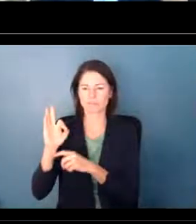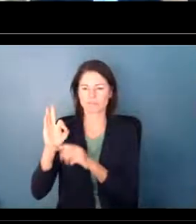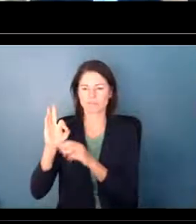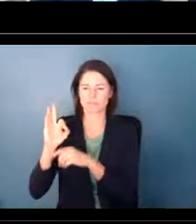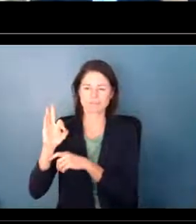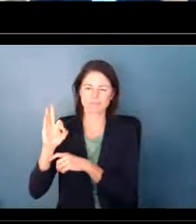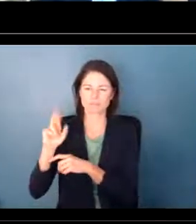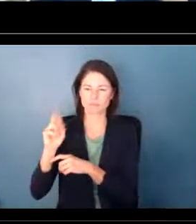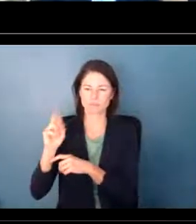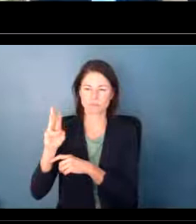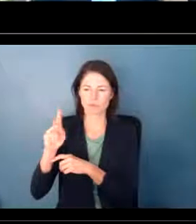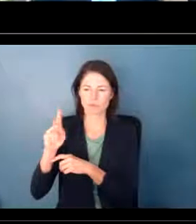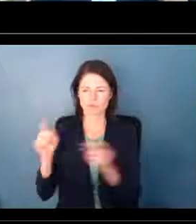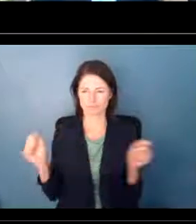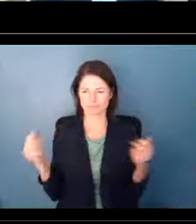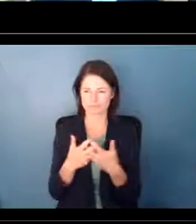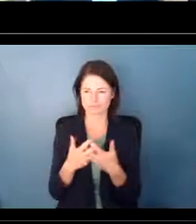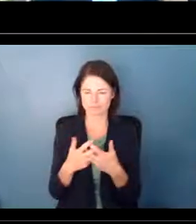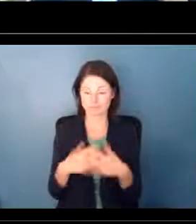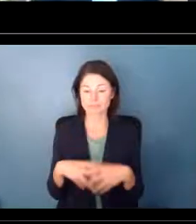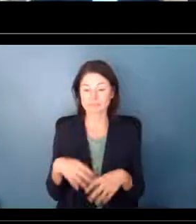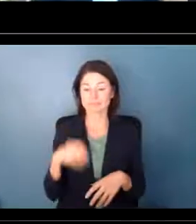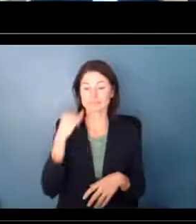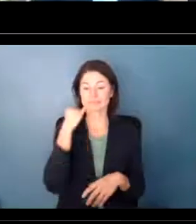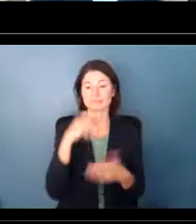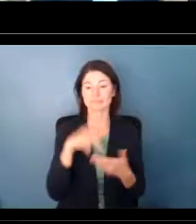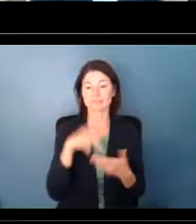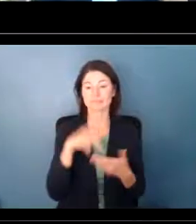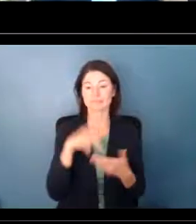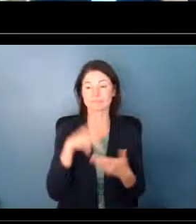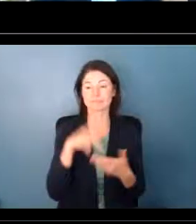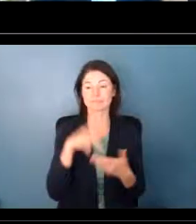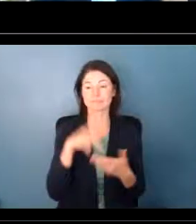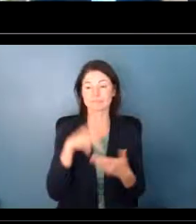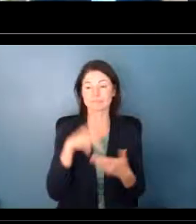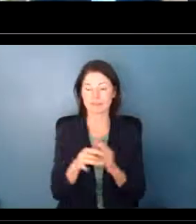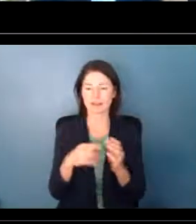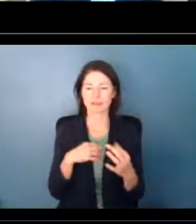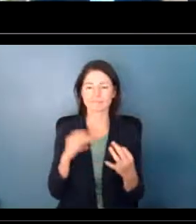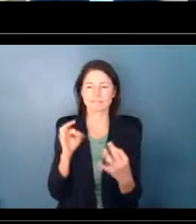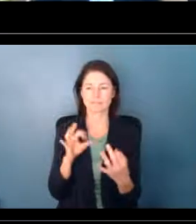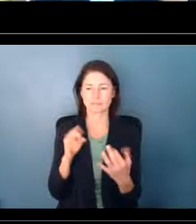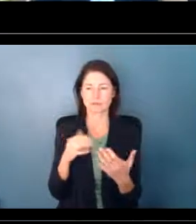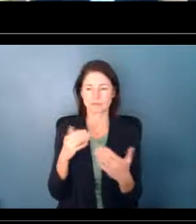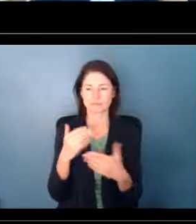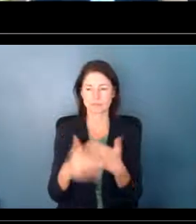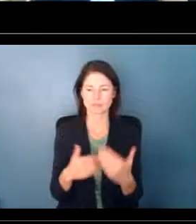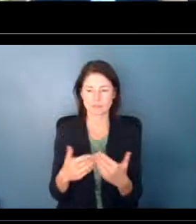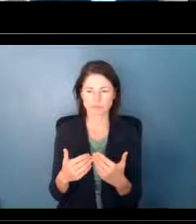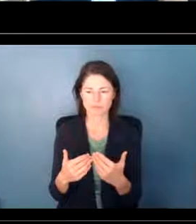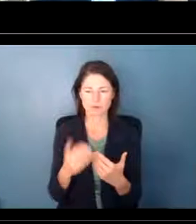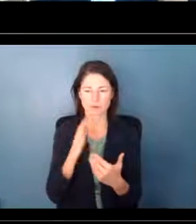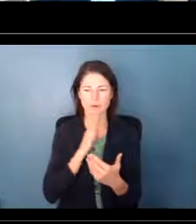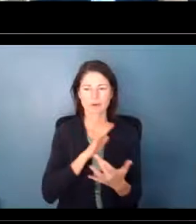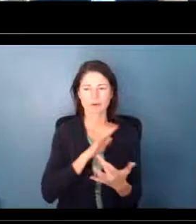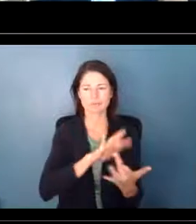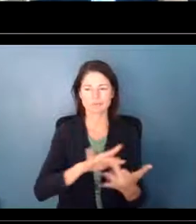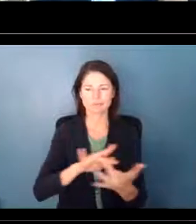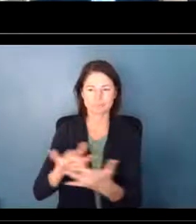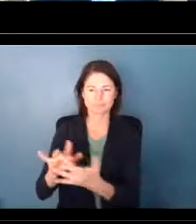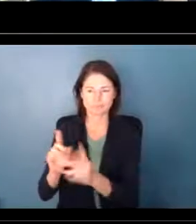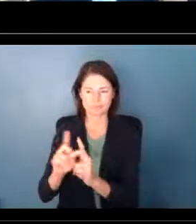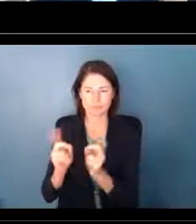aren't selected to move forward, we do have a feedback process that goes back to the districts, where we start